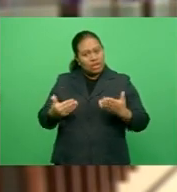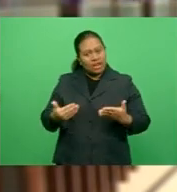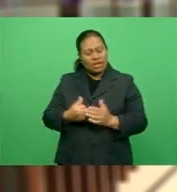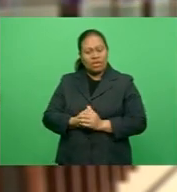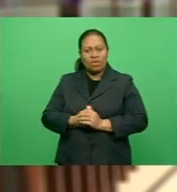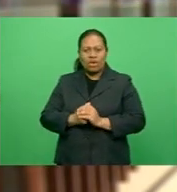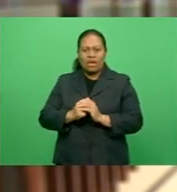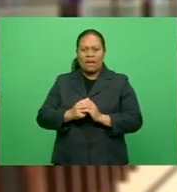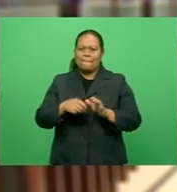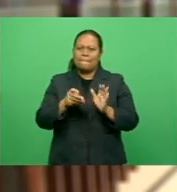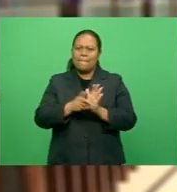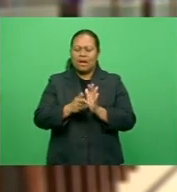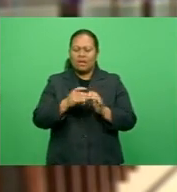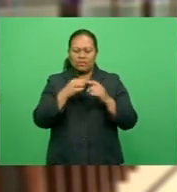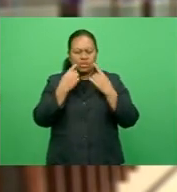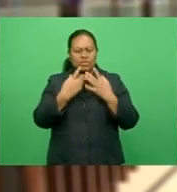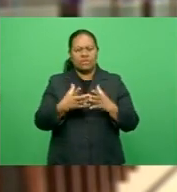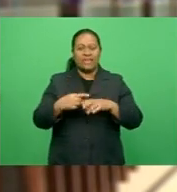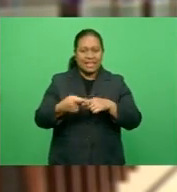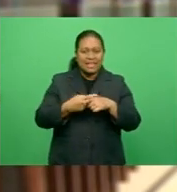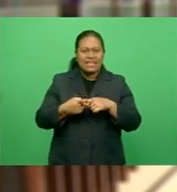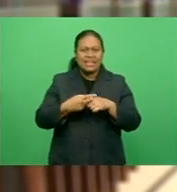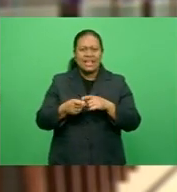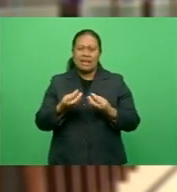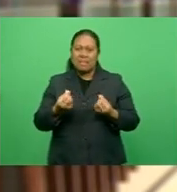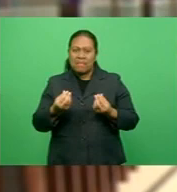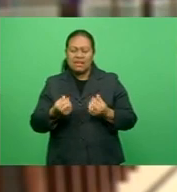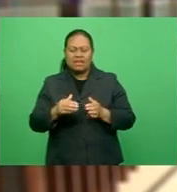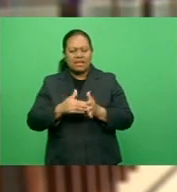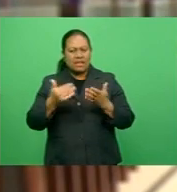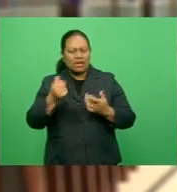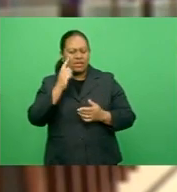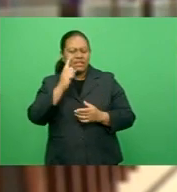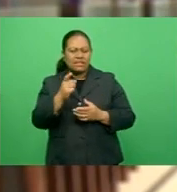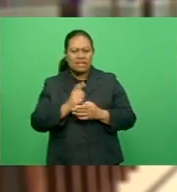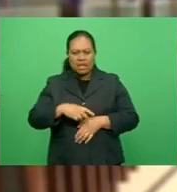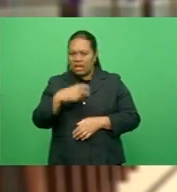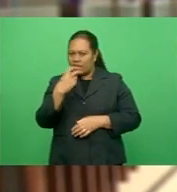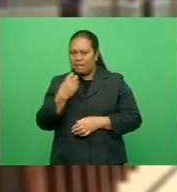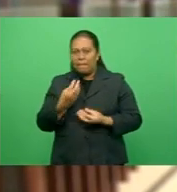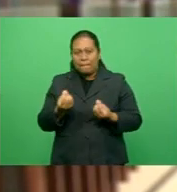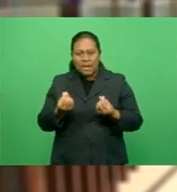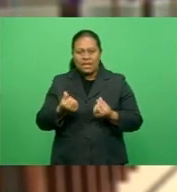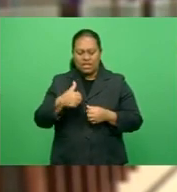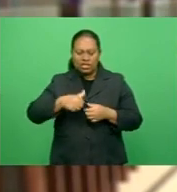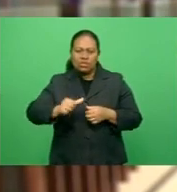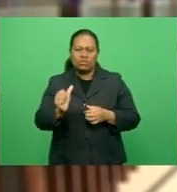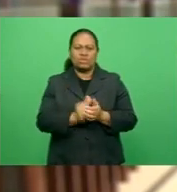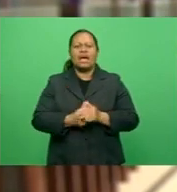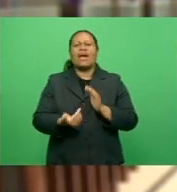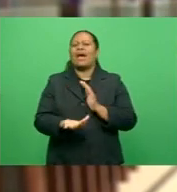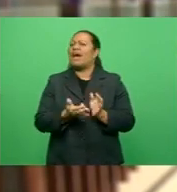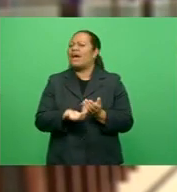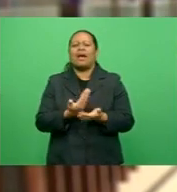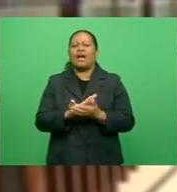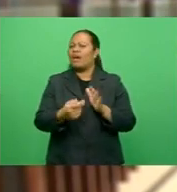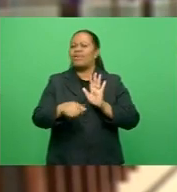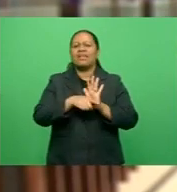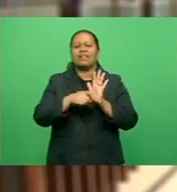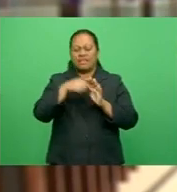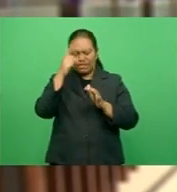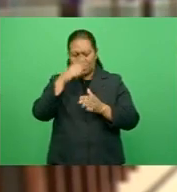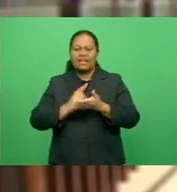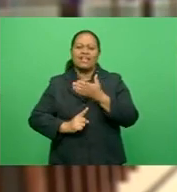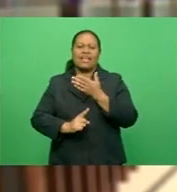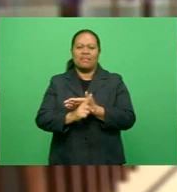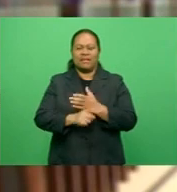fell sharply after the Bank of England said it had briefed monetary policy makers on how a negative interest rate could be brought